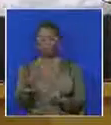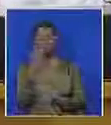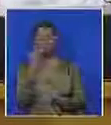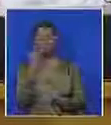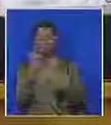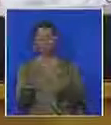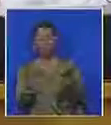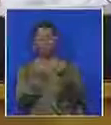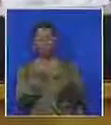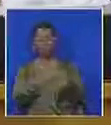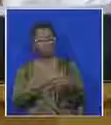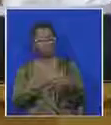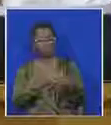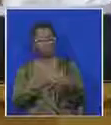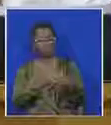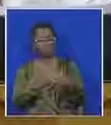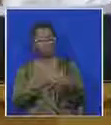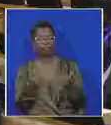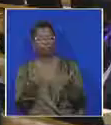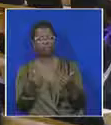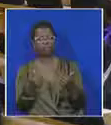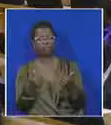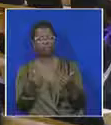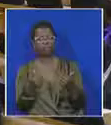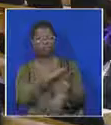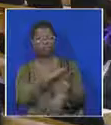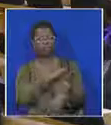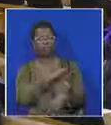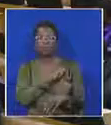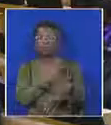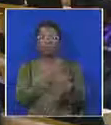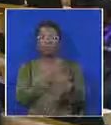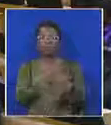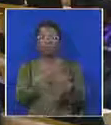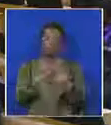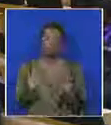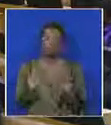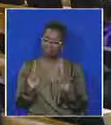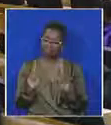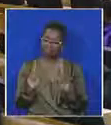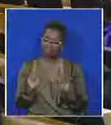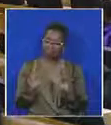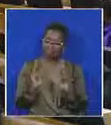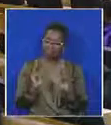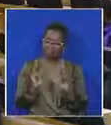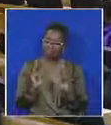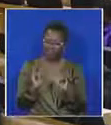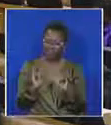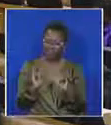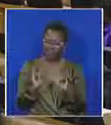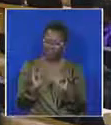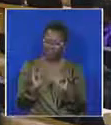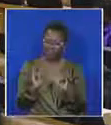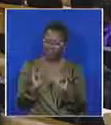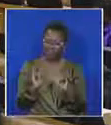apartheid is not only untrue, but it is the most disgusting form of racial